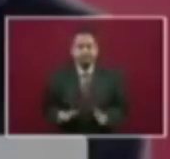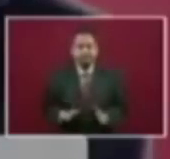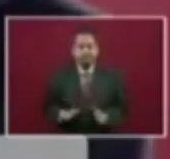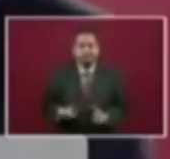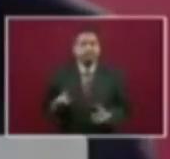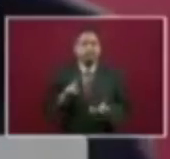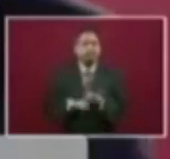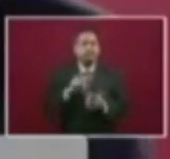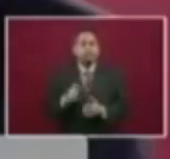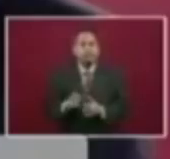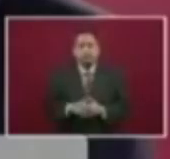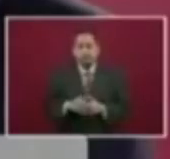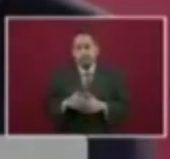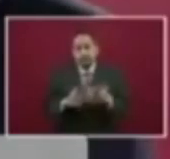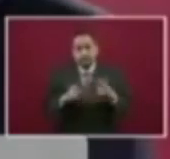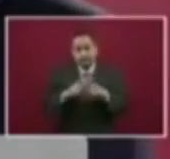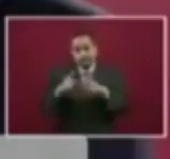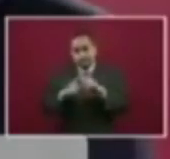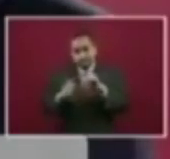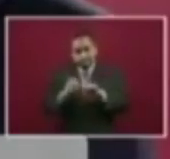La tenemos en Estados